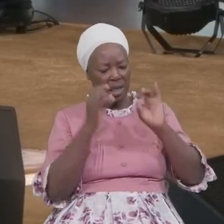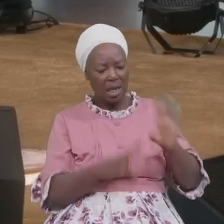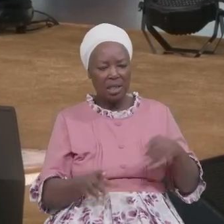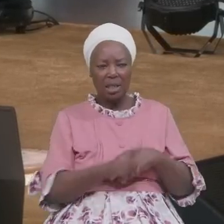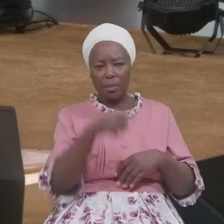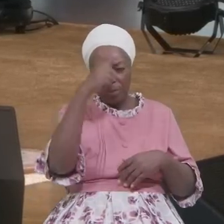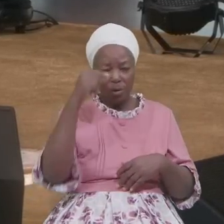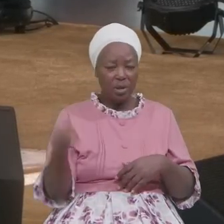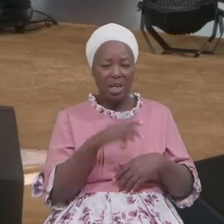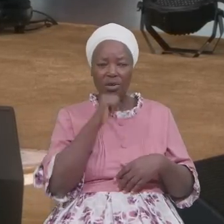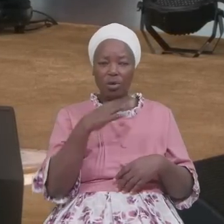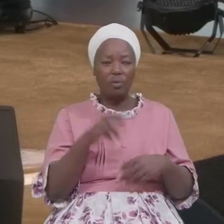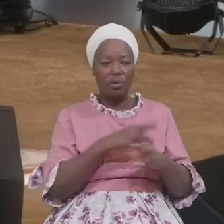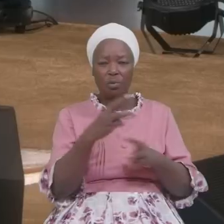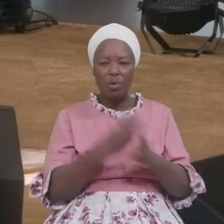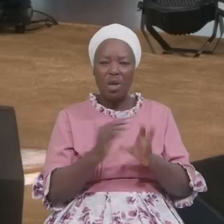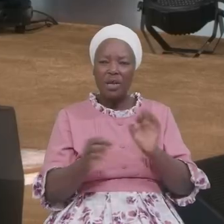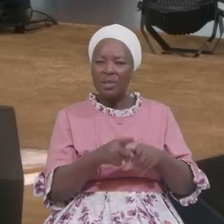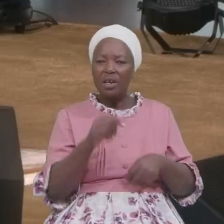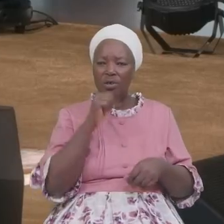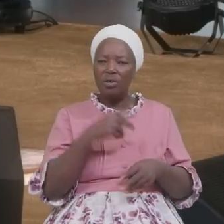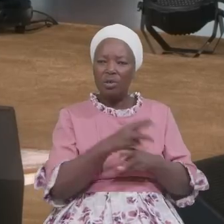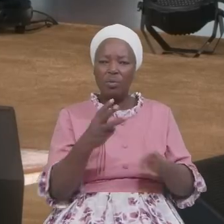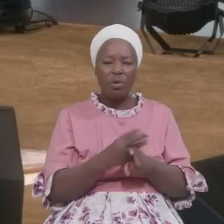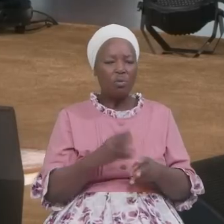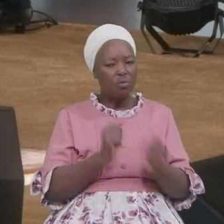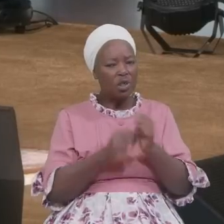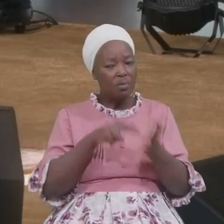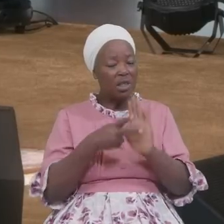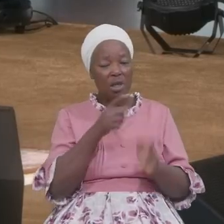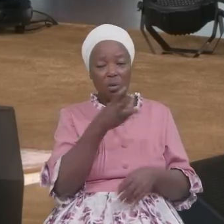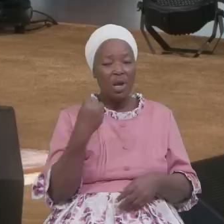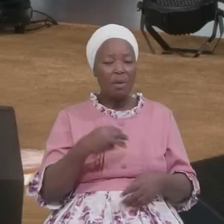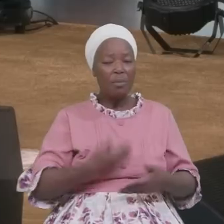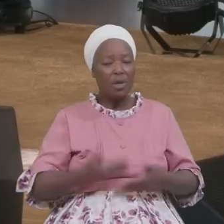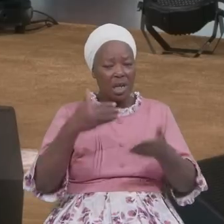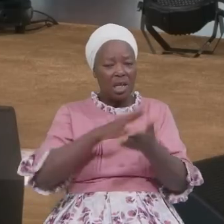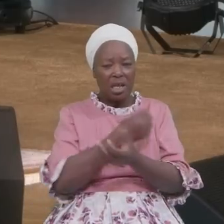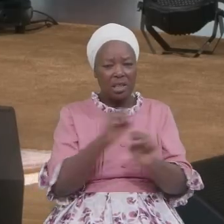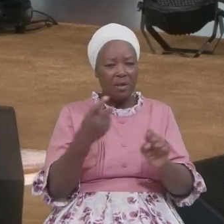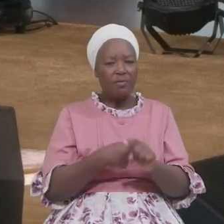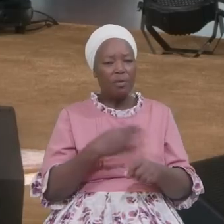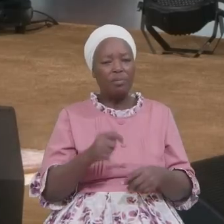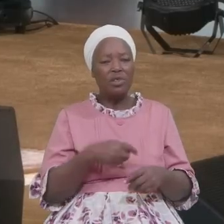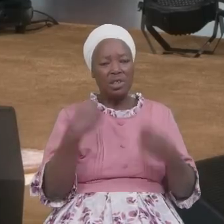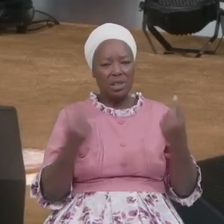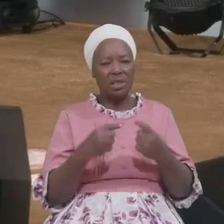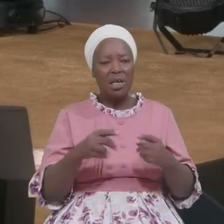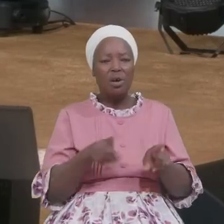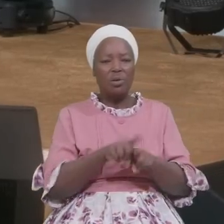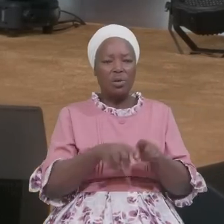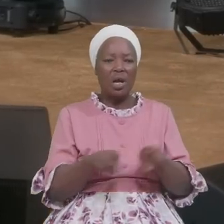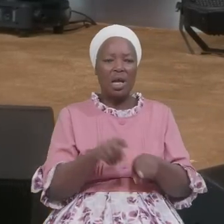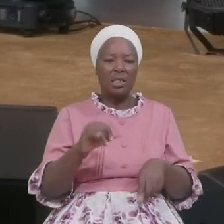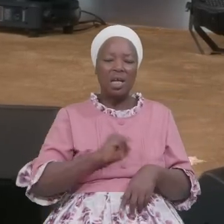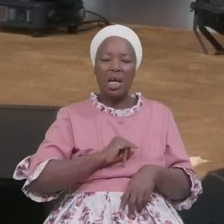of the world. If they are not of the world, they were saved. Even as I am not of the world. Look at verse